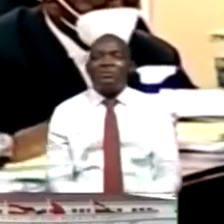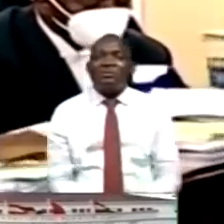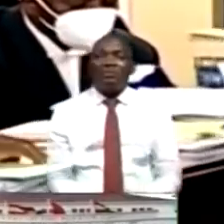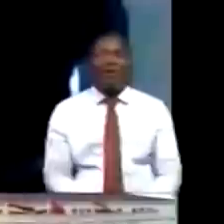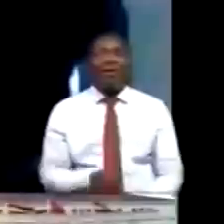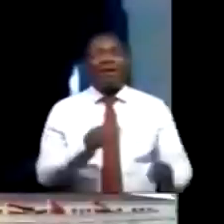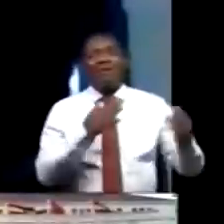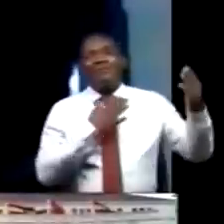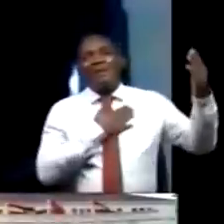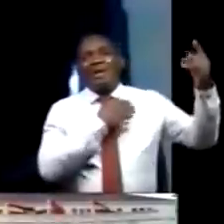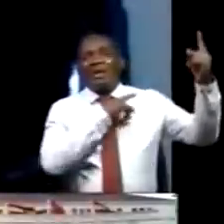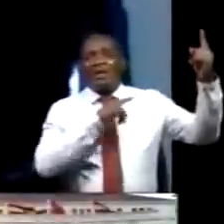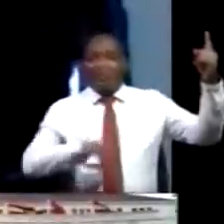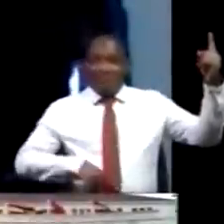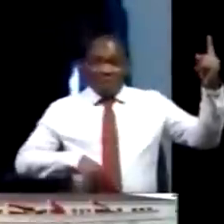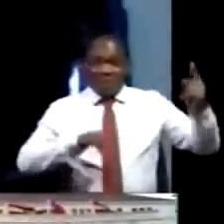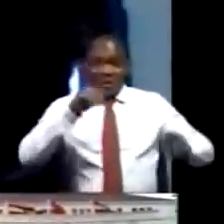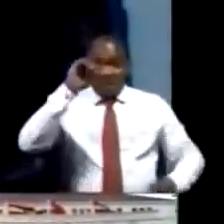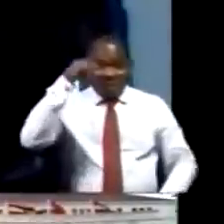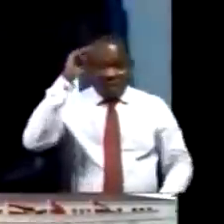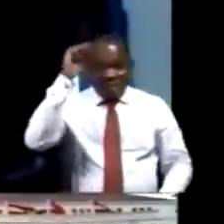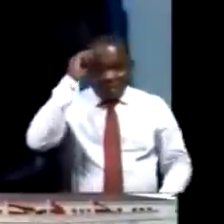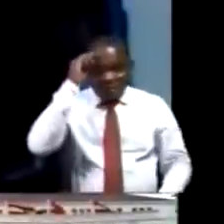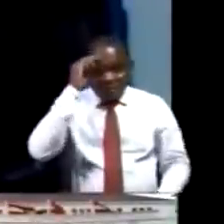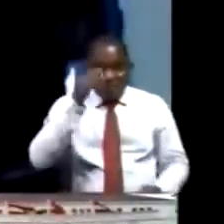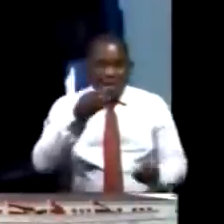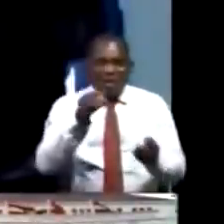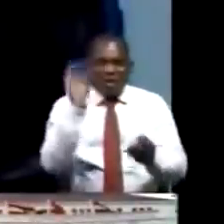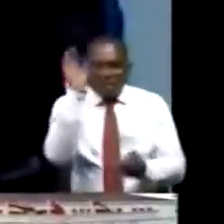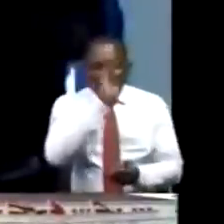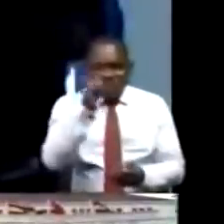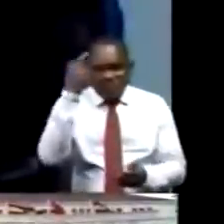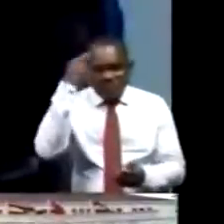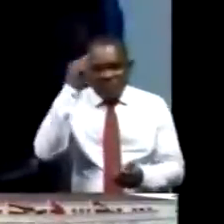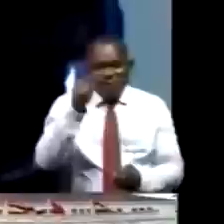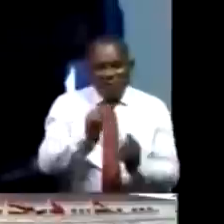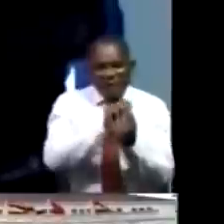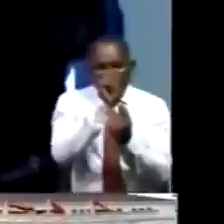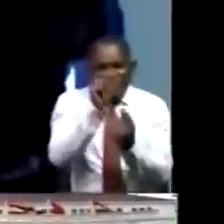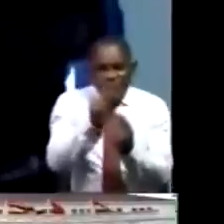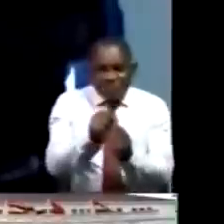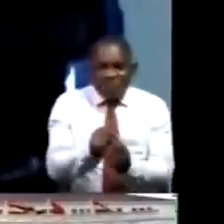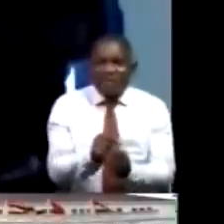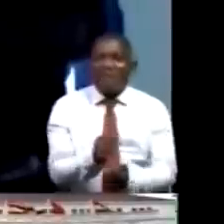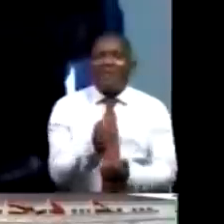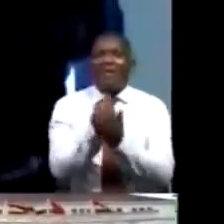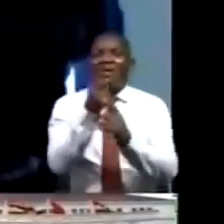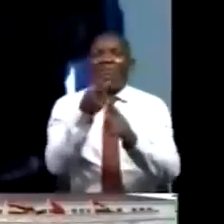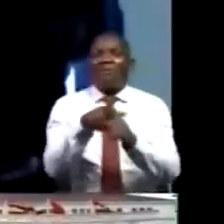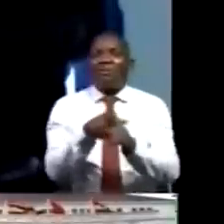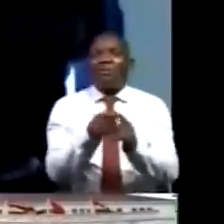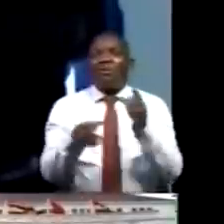My lords, the petitioner is seeking very specific reliefs of the court.